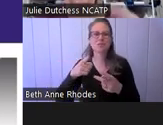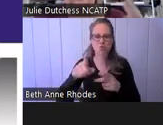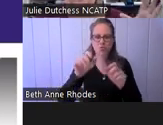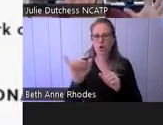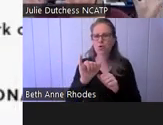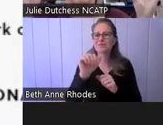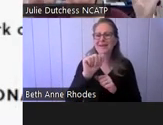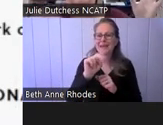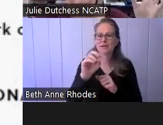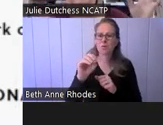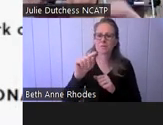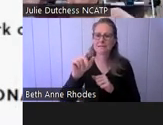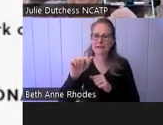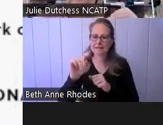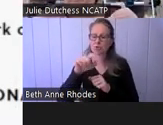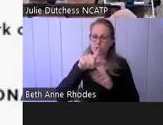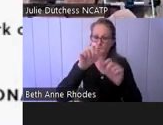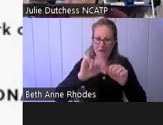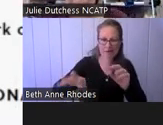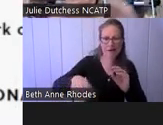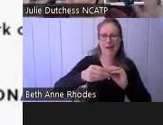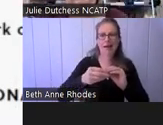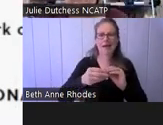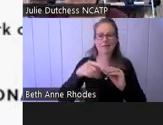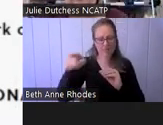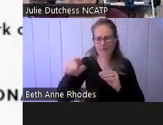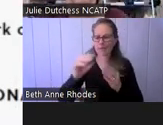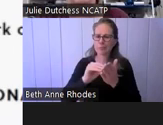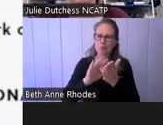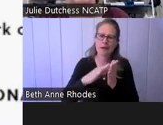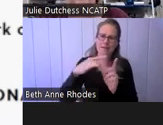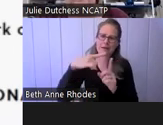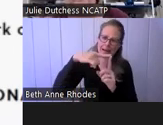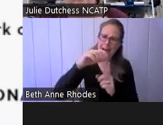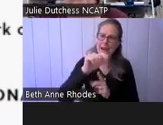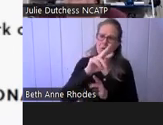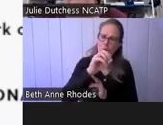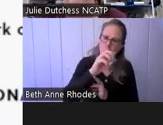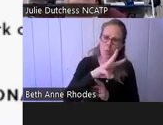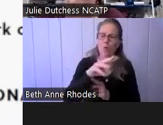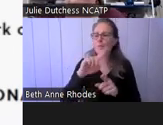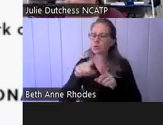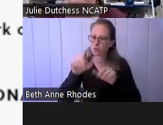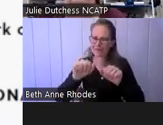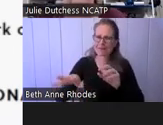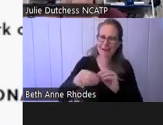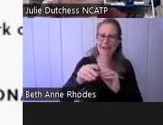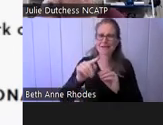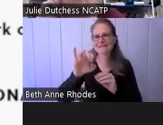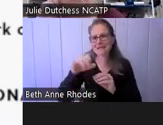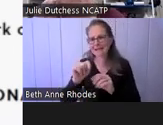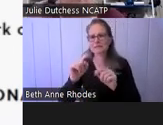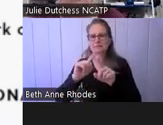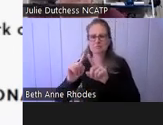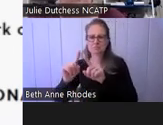So you can add different things, like they do it in arrow, but you can add text to it. You can add all these different things just with that